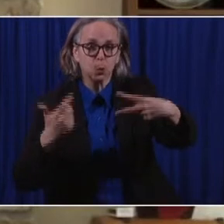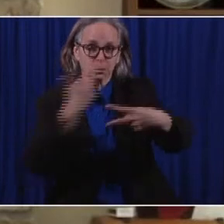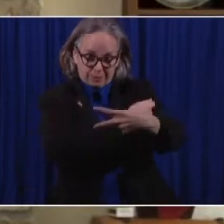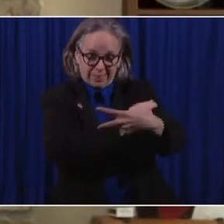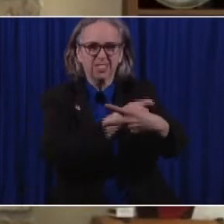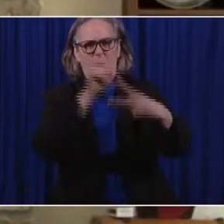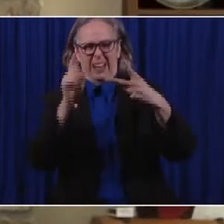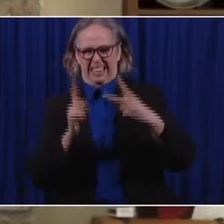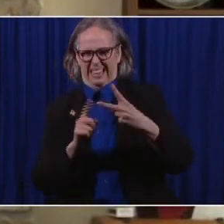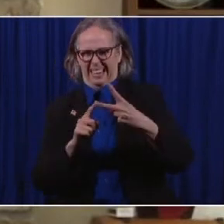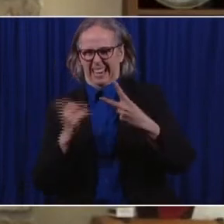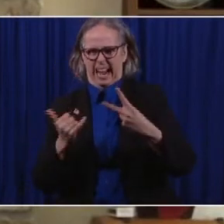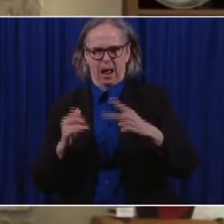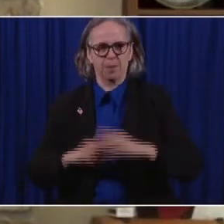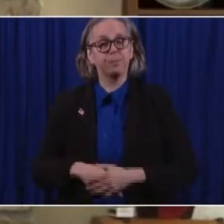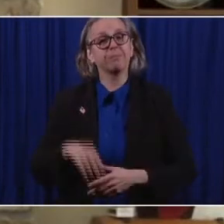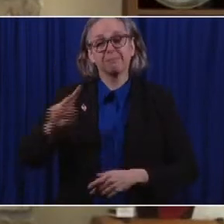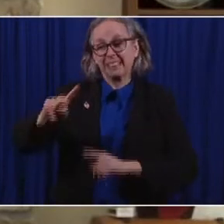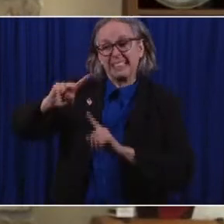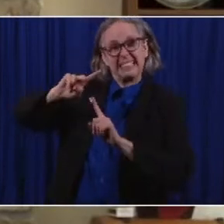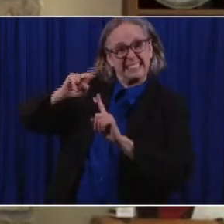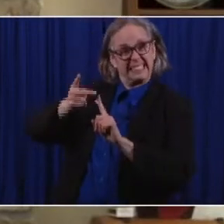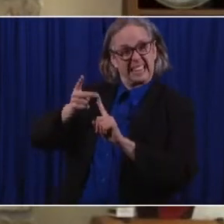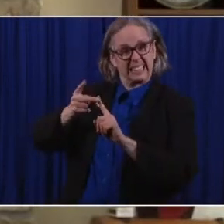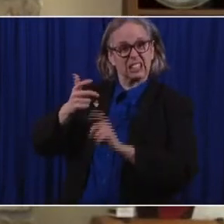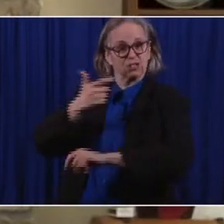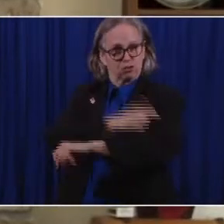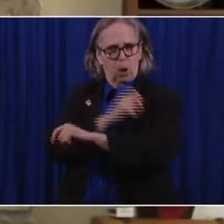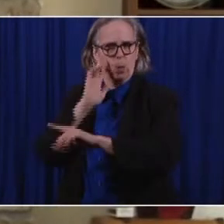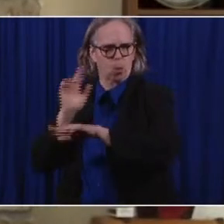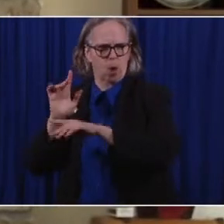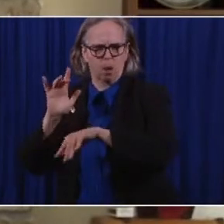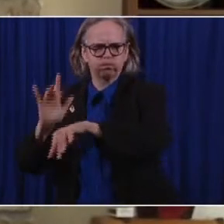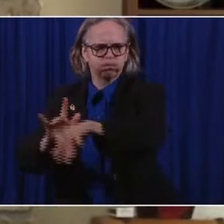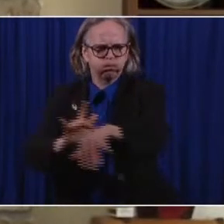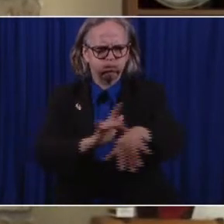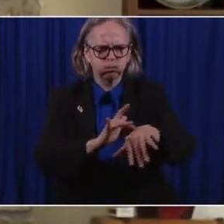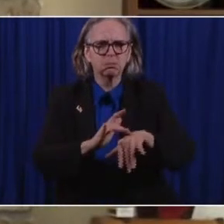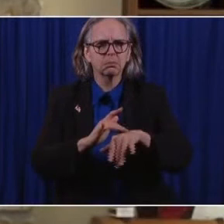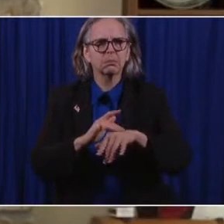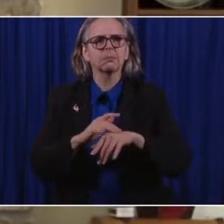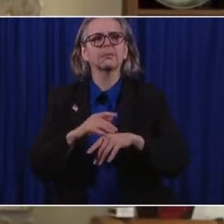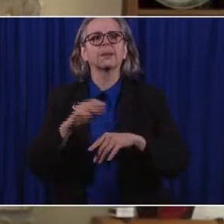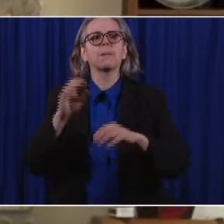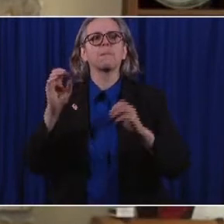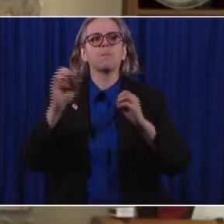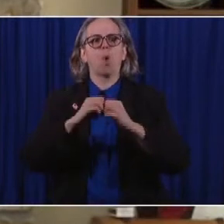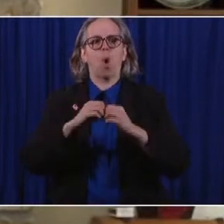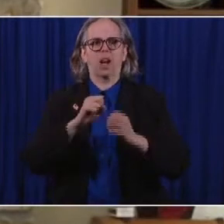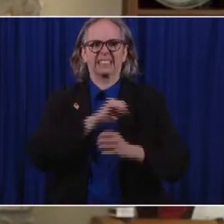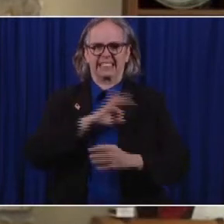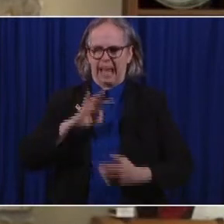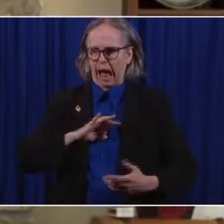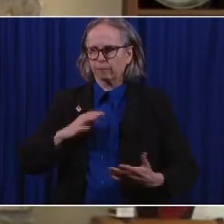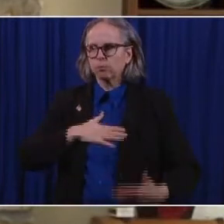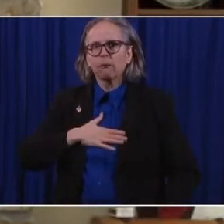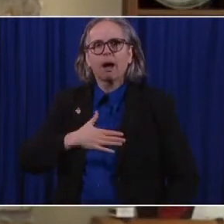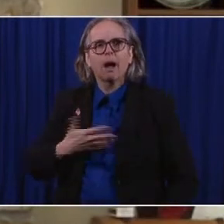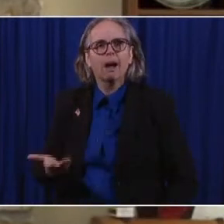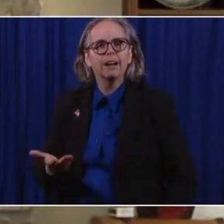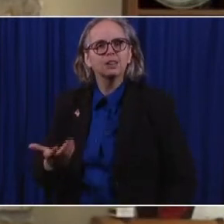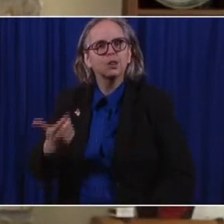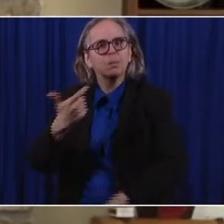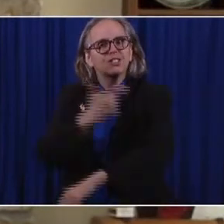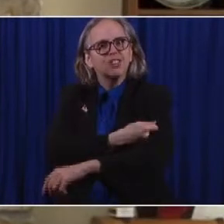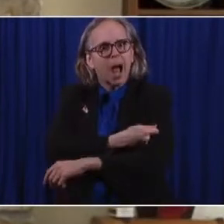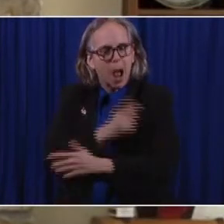homes the second time, we're seeing more staff take it, and we're seeing more residents take it as well. We don't have the exact numbers,